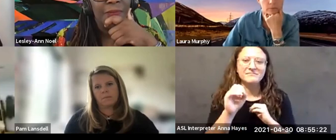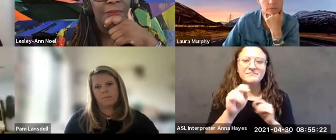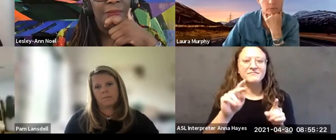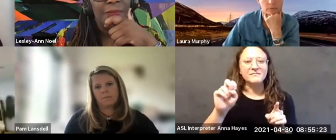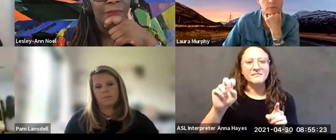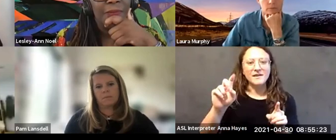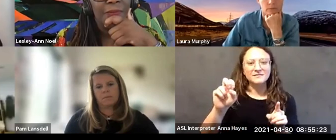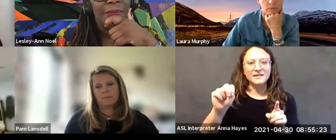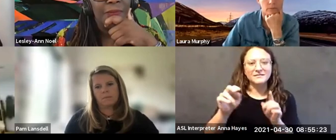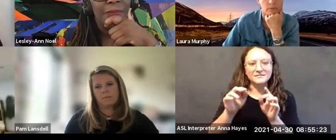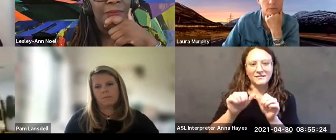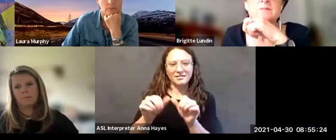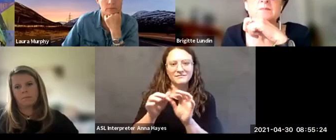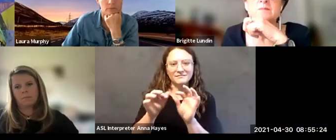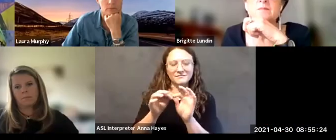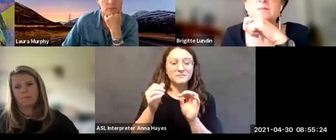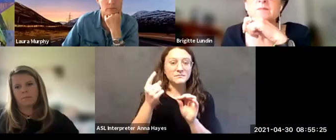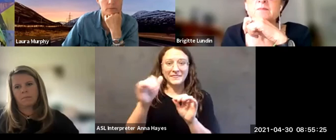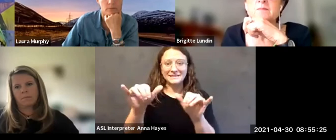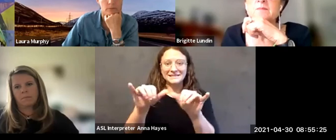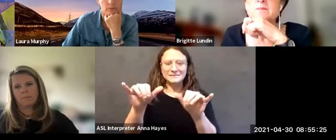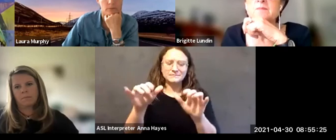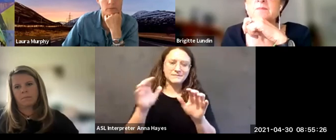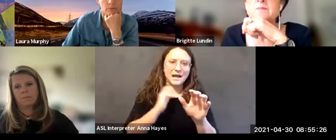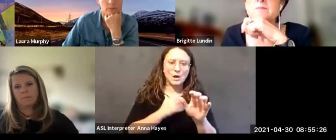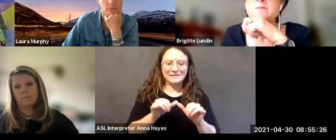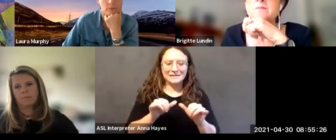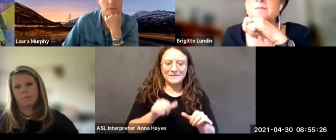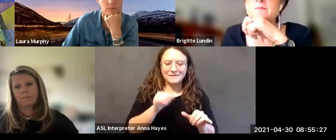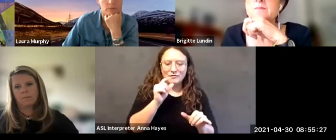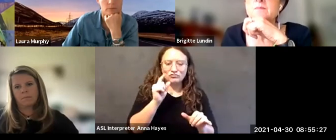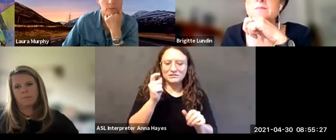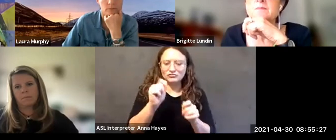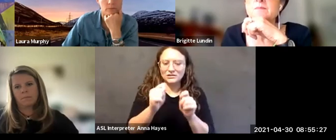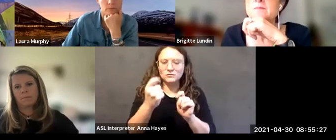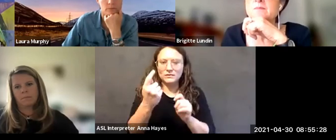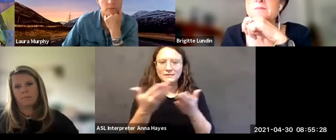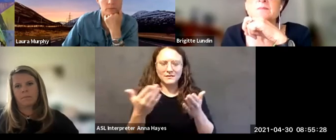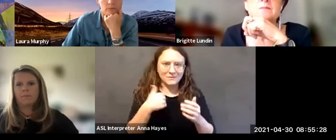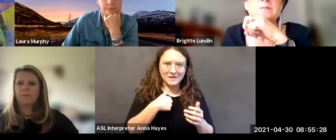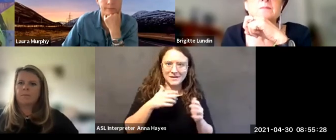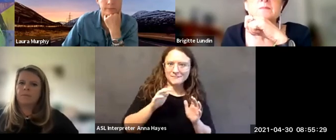changing one thing, right? It's changing a larger system, which is not easy to do,